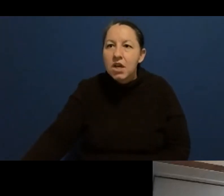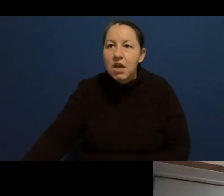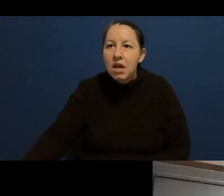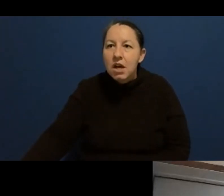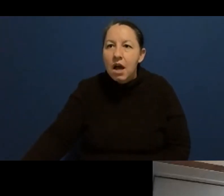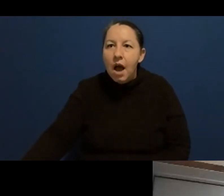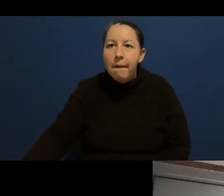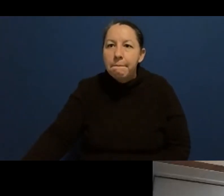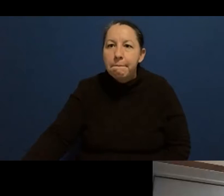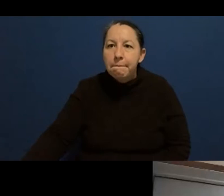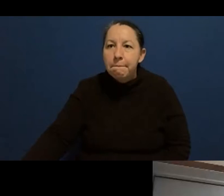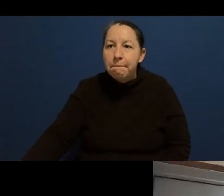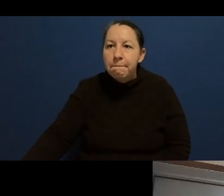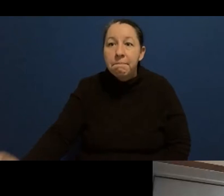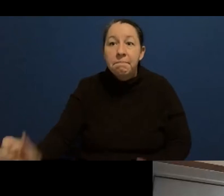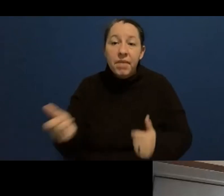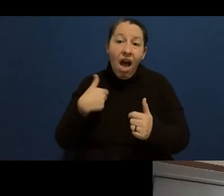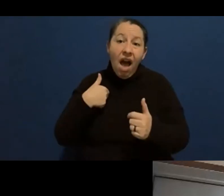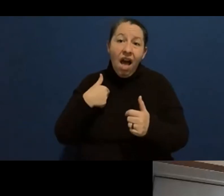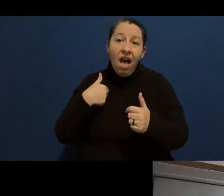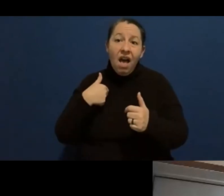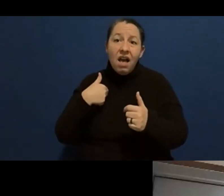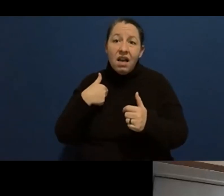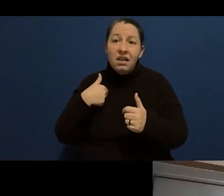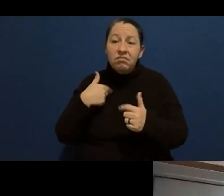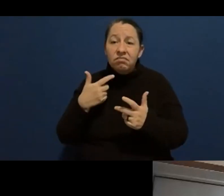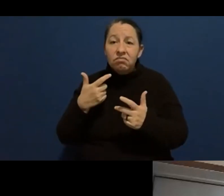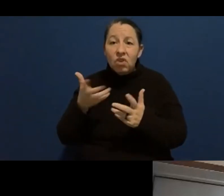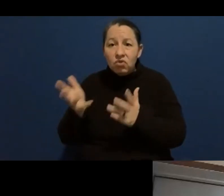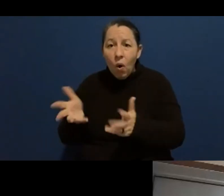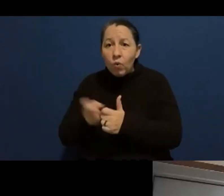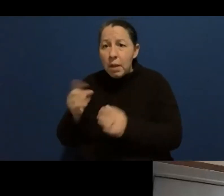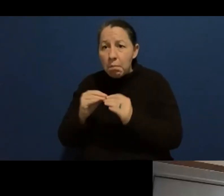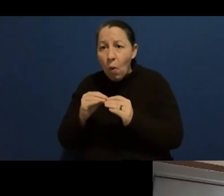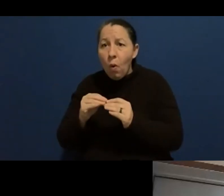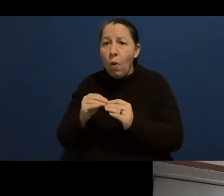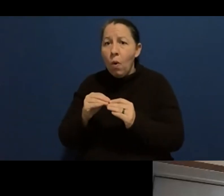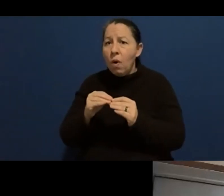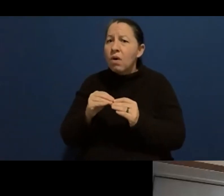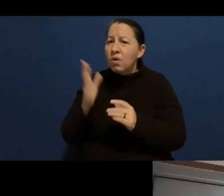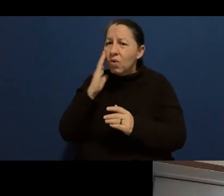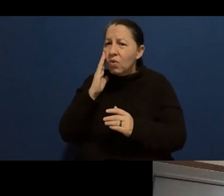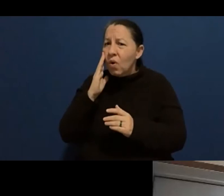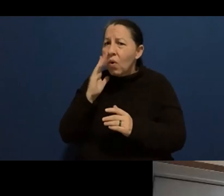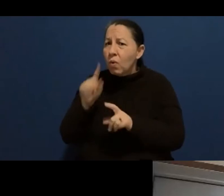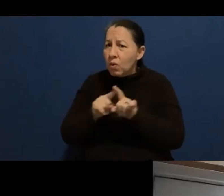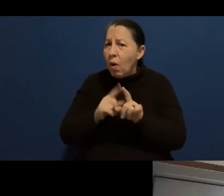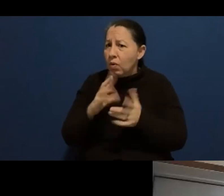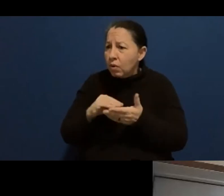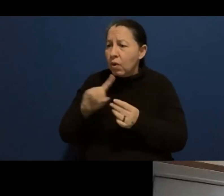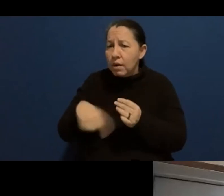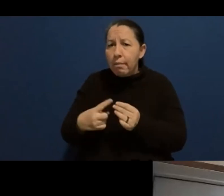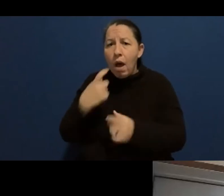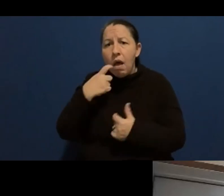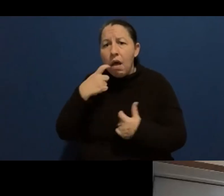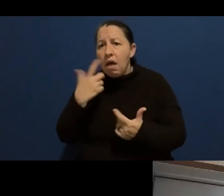I explained to him that we also learned about addictions. And I told him,